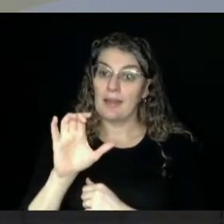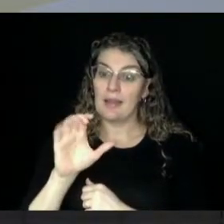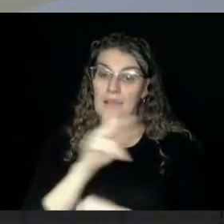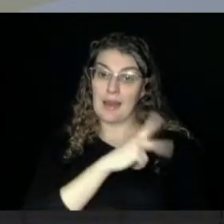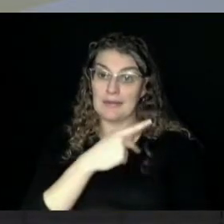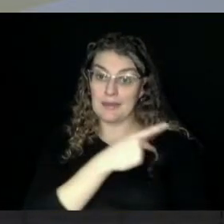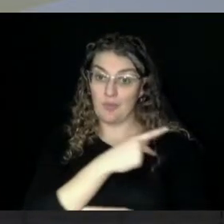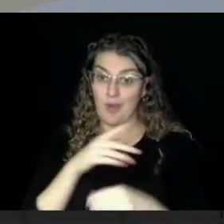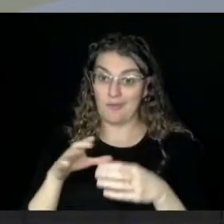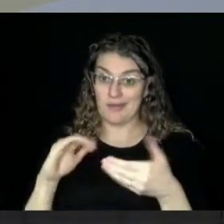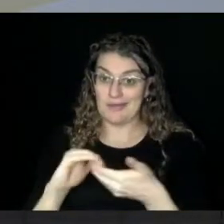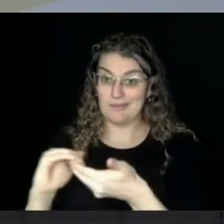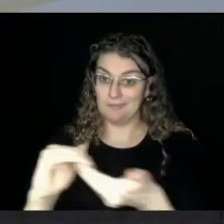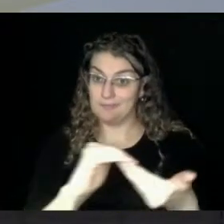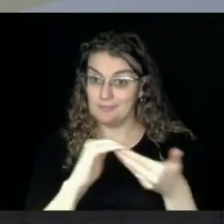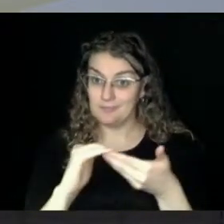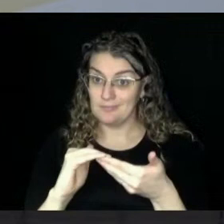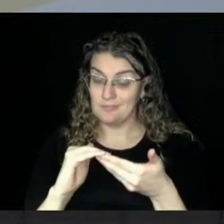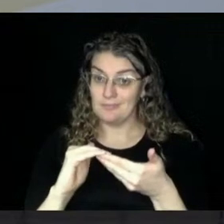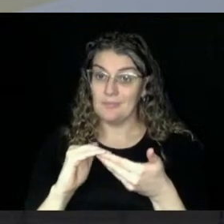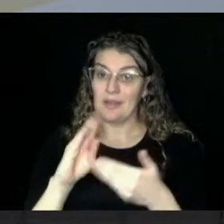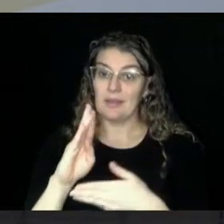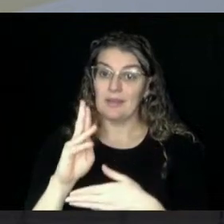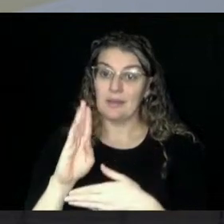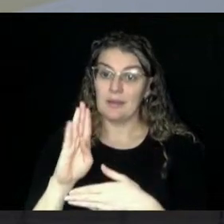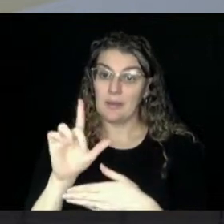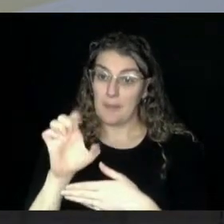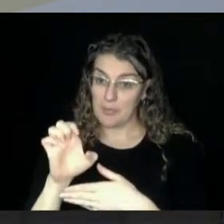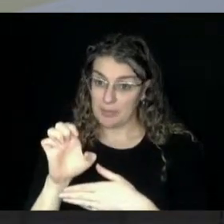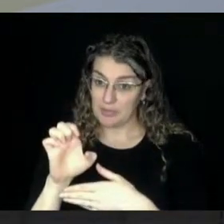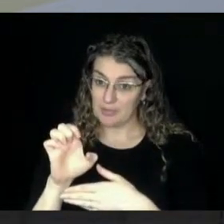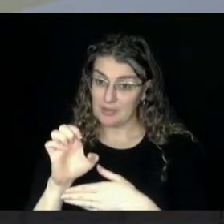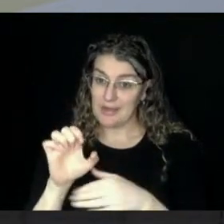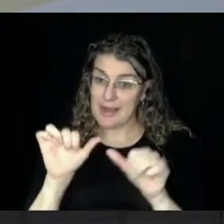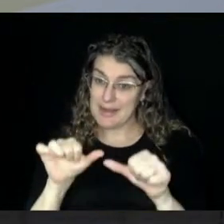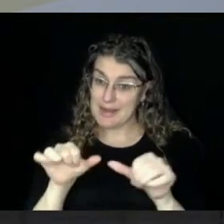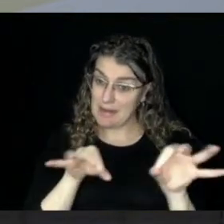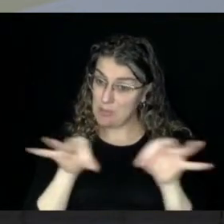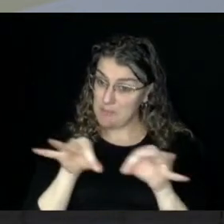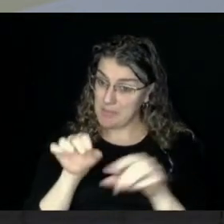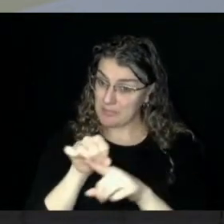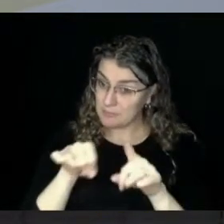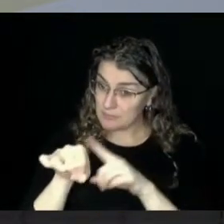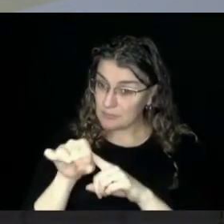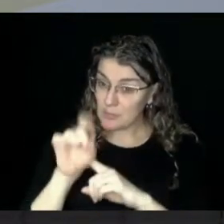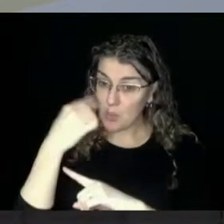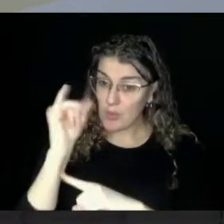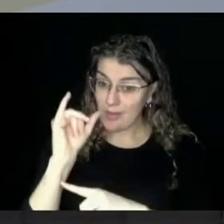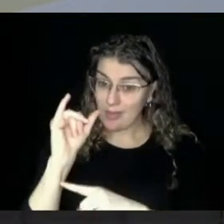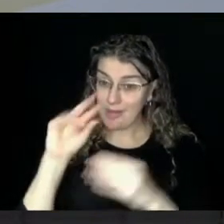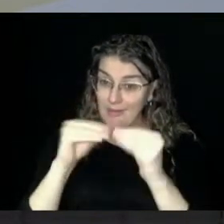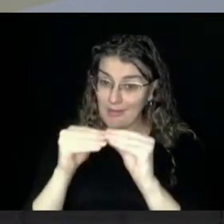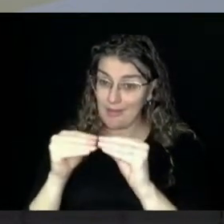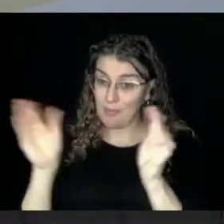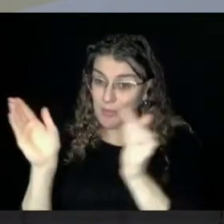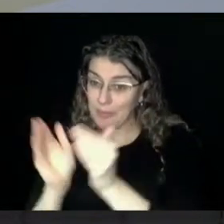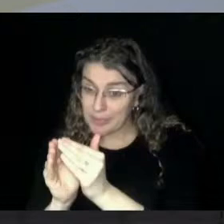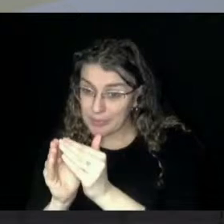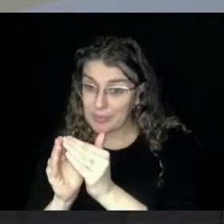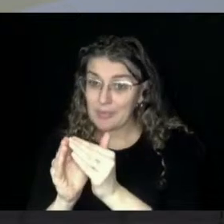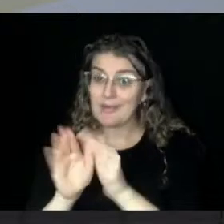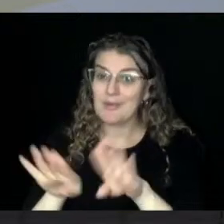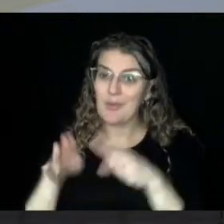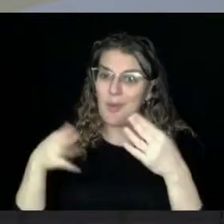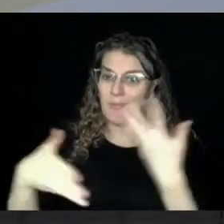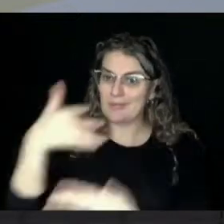little bit more, and wondering if you can explain sort of what the situation in Atlantic Canada would have to look like, sort of what parameters would need to be in